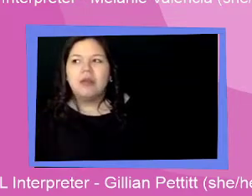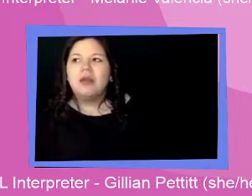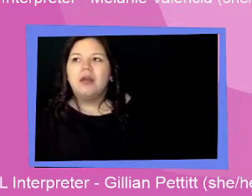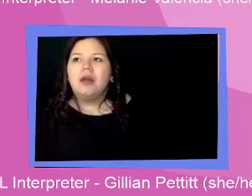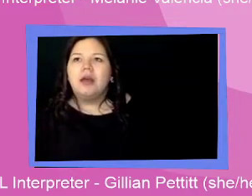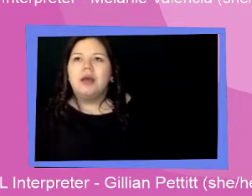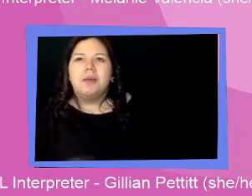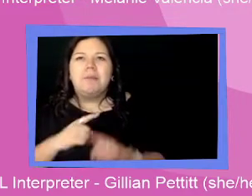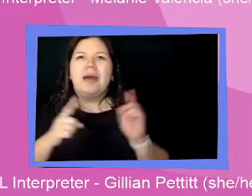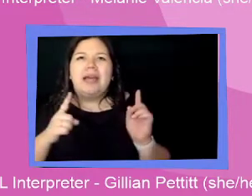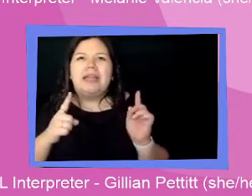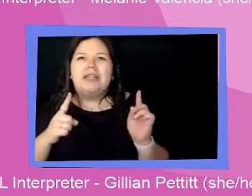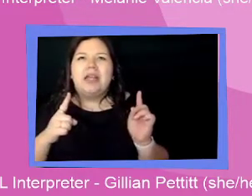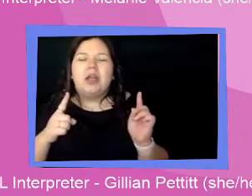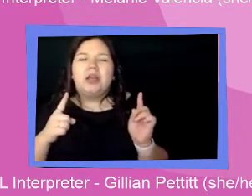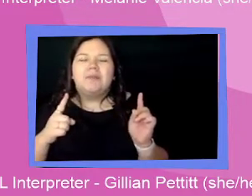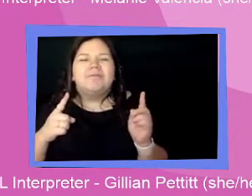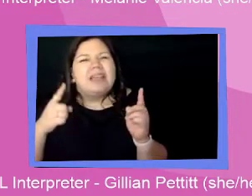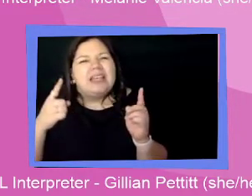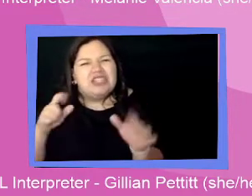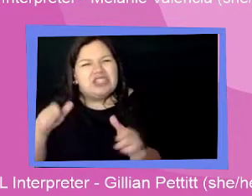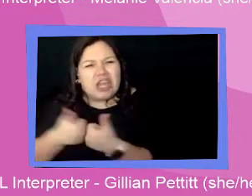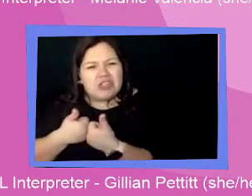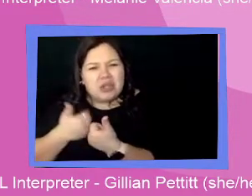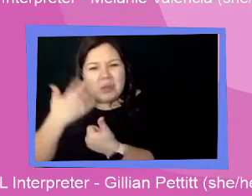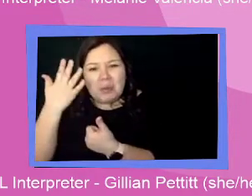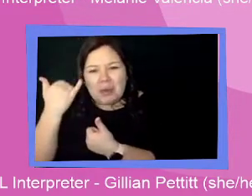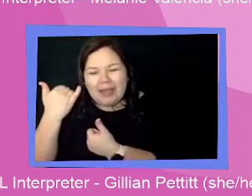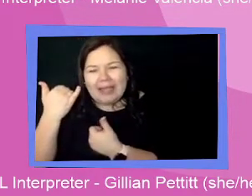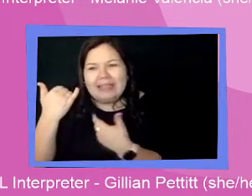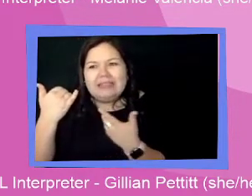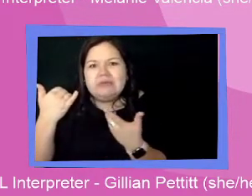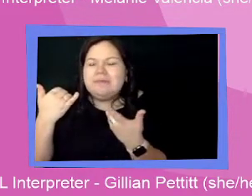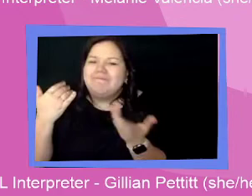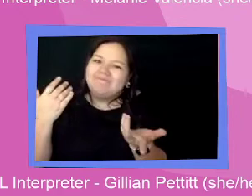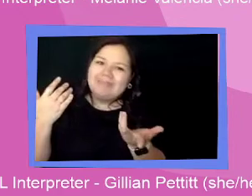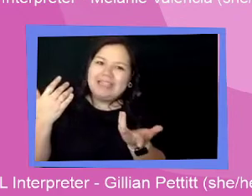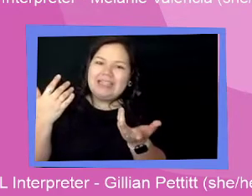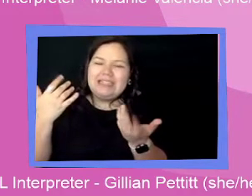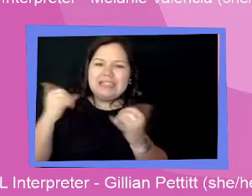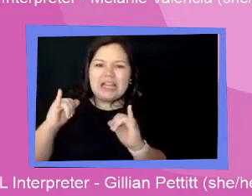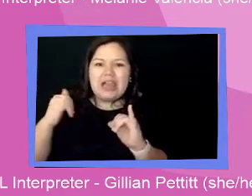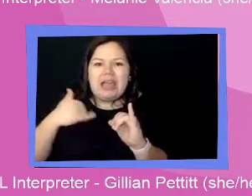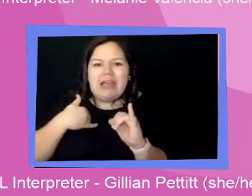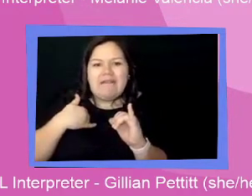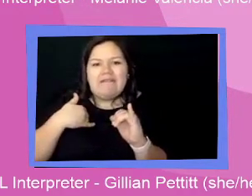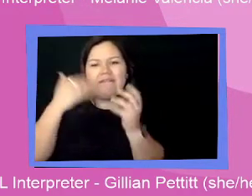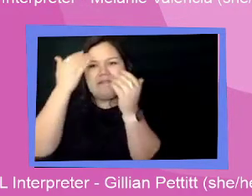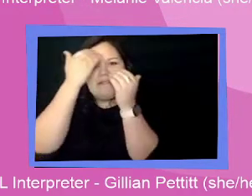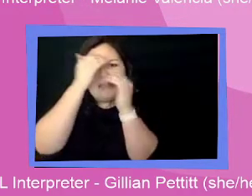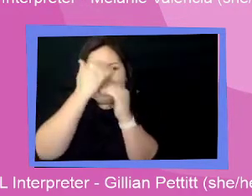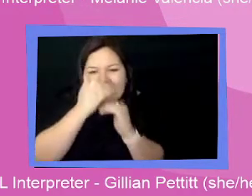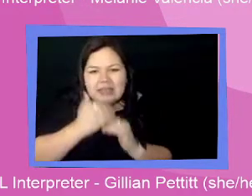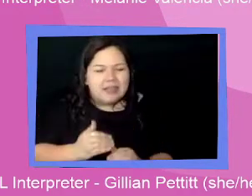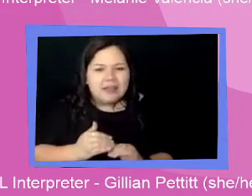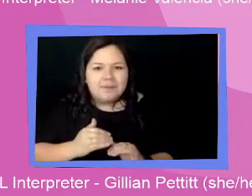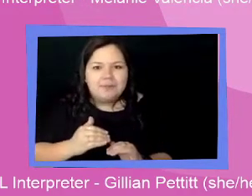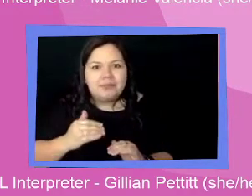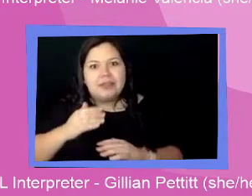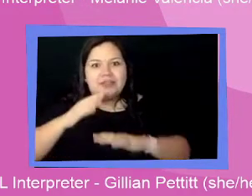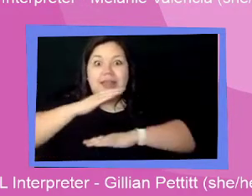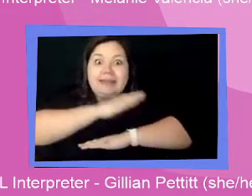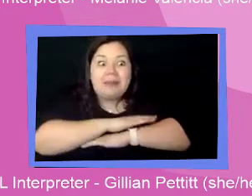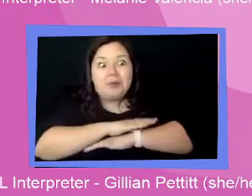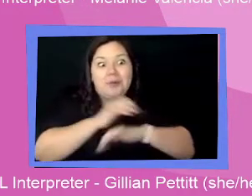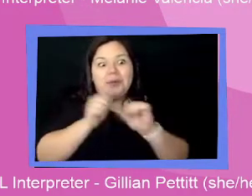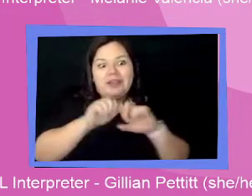is the challenge is that there's still a table that has chairs that needs to be filled. So there's